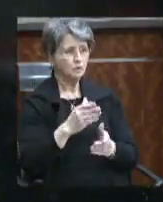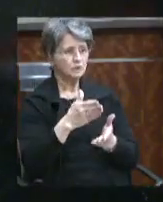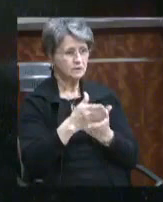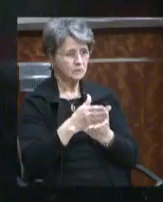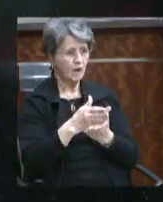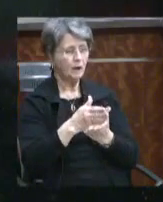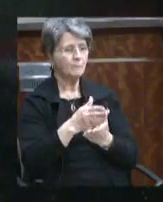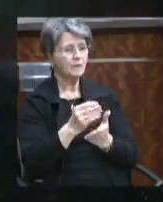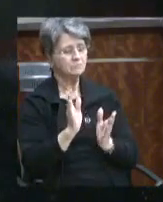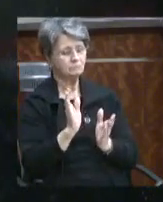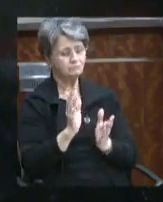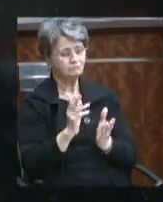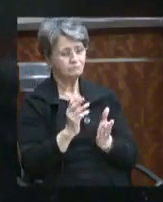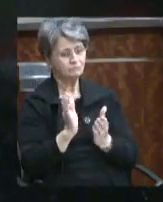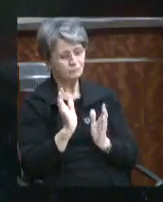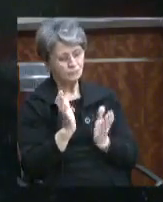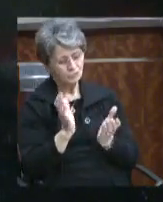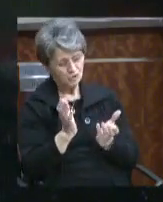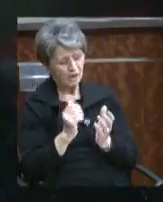did